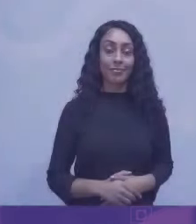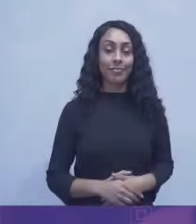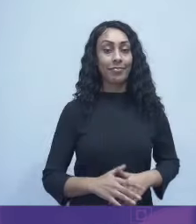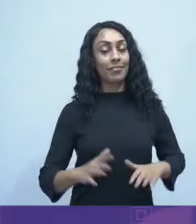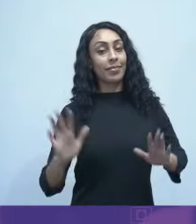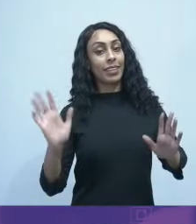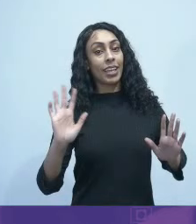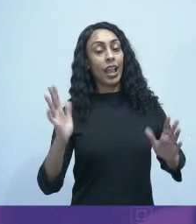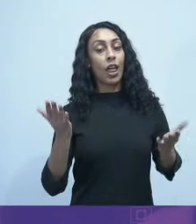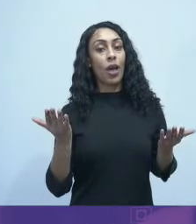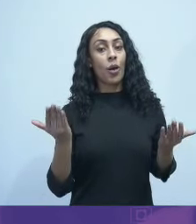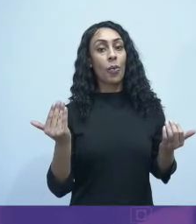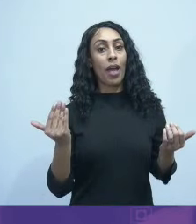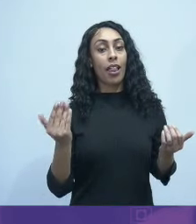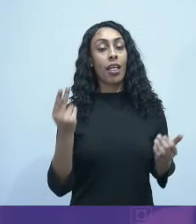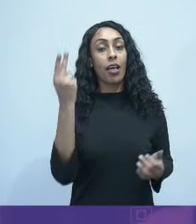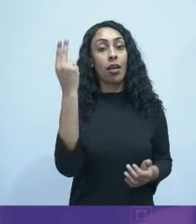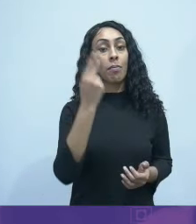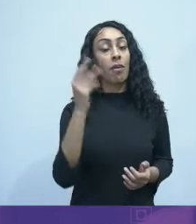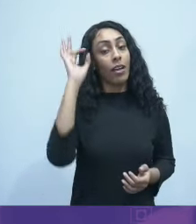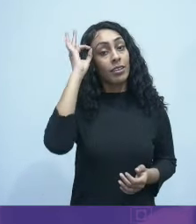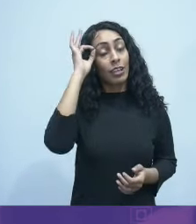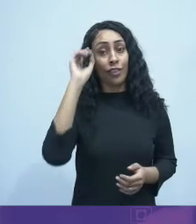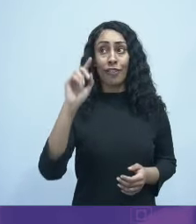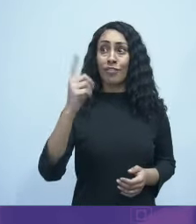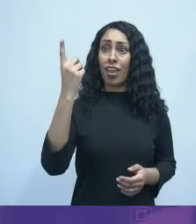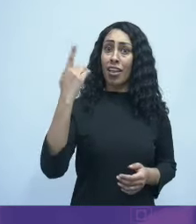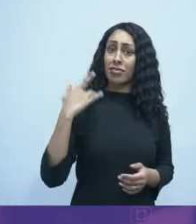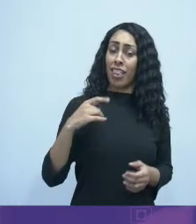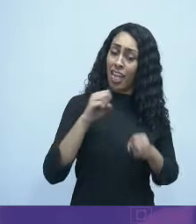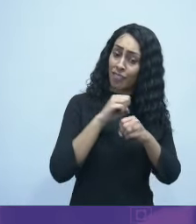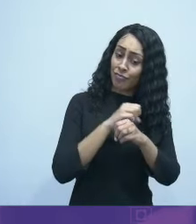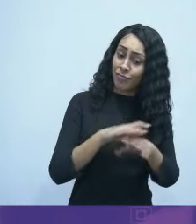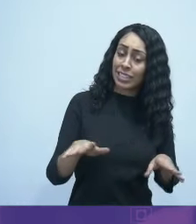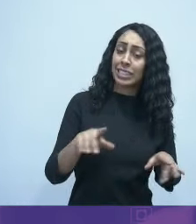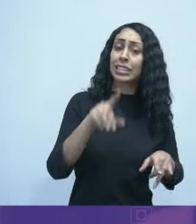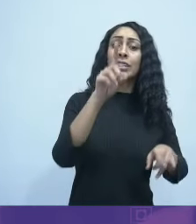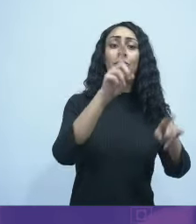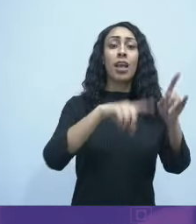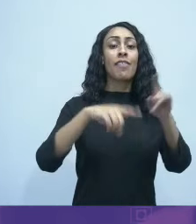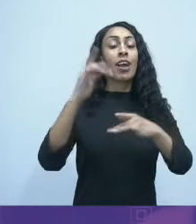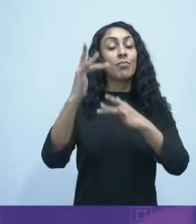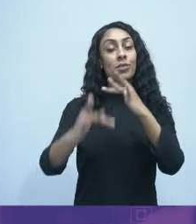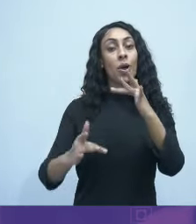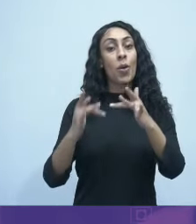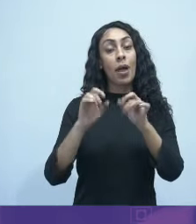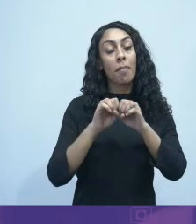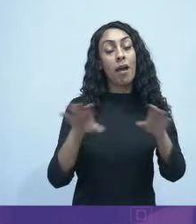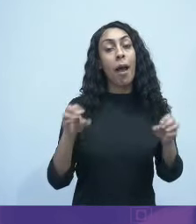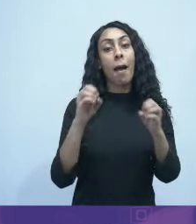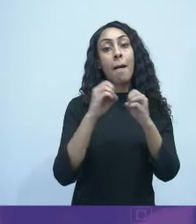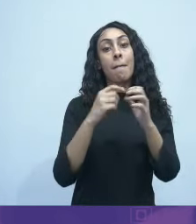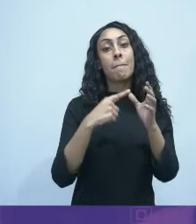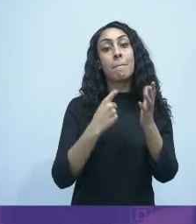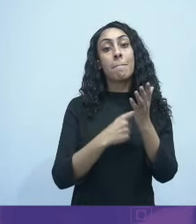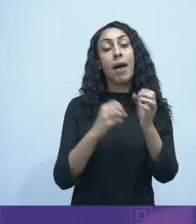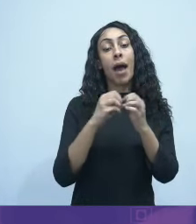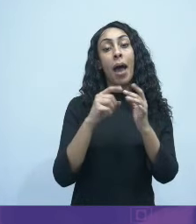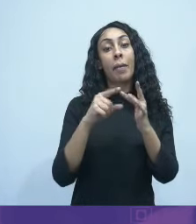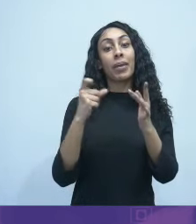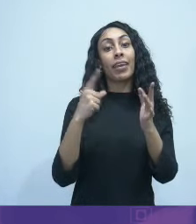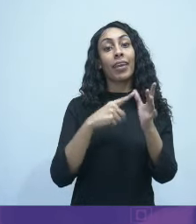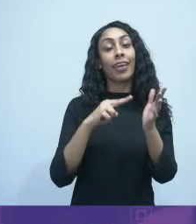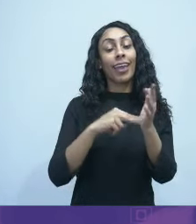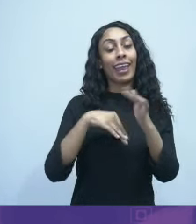Hello and welcome to the Arts Council's first ever live stream diversity webinar, coming to you from the Barbican in London. I'm